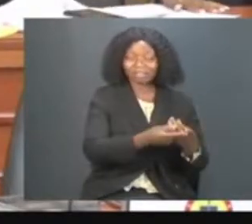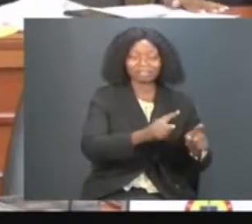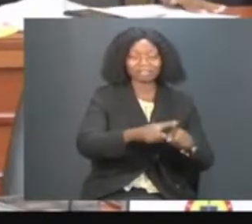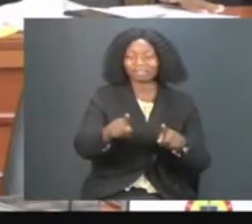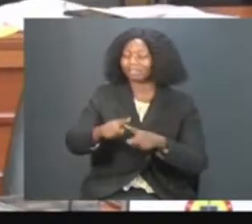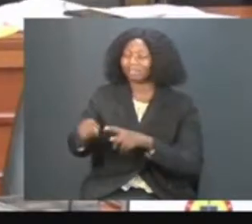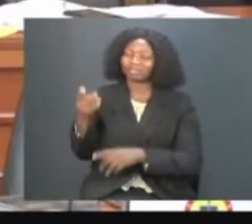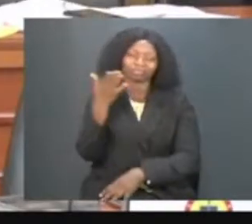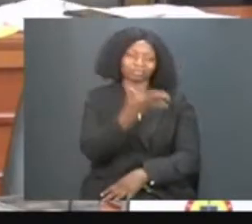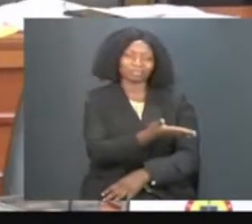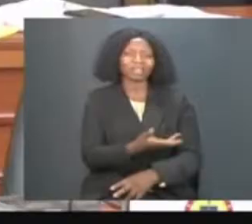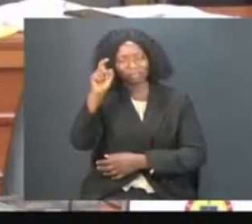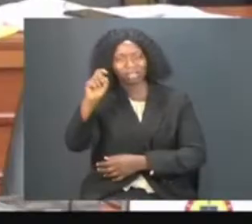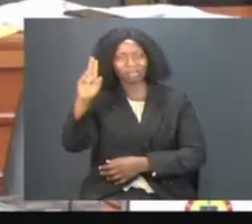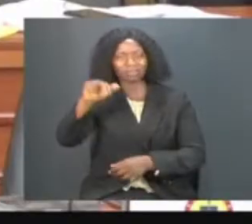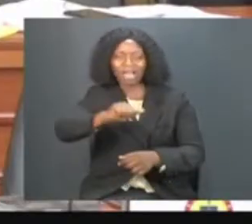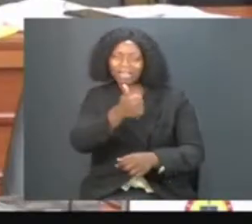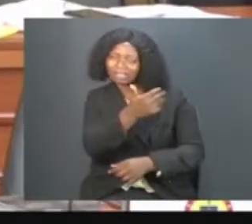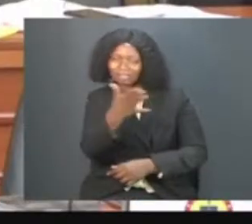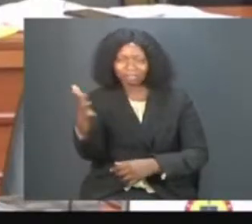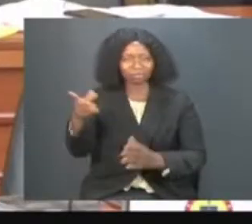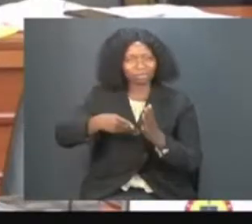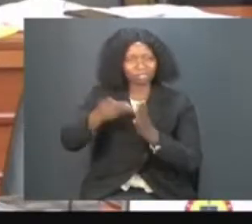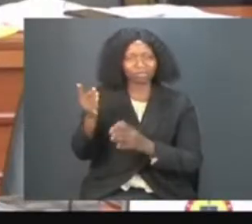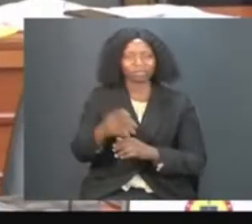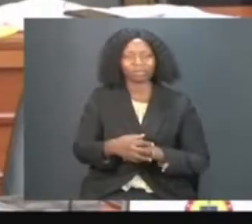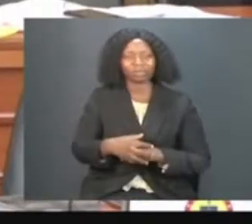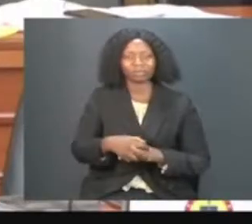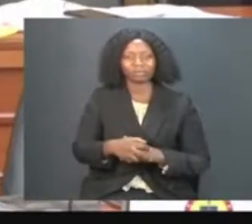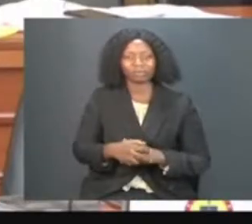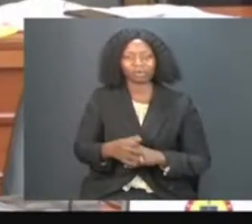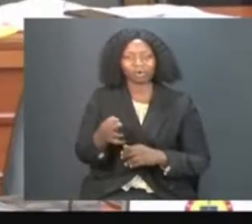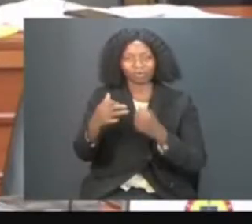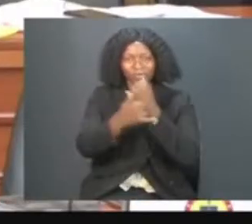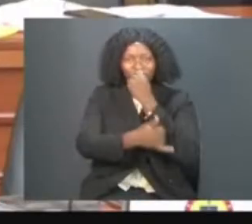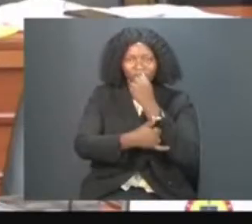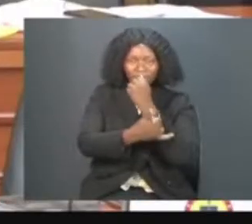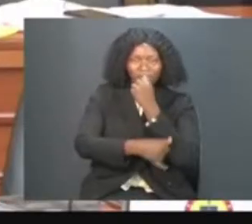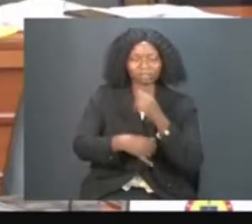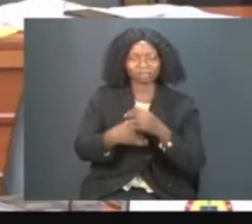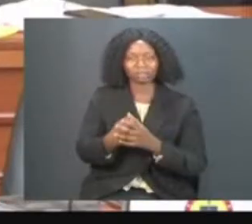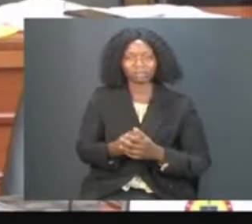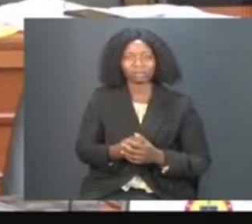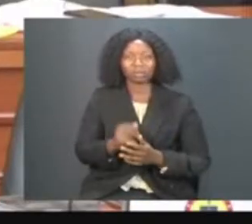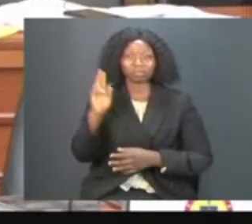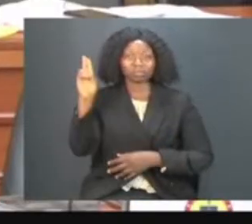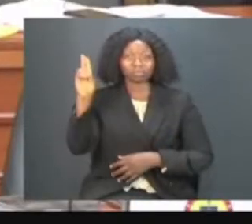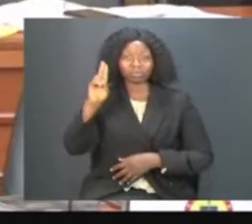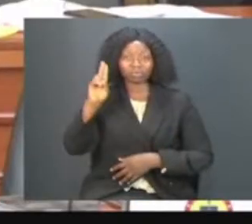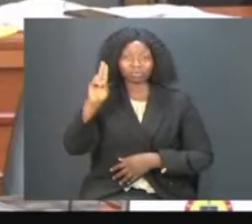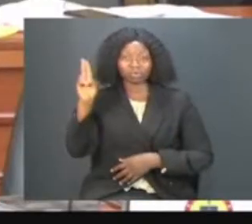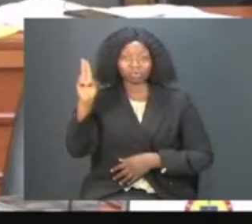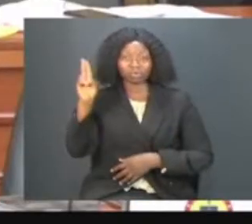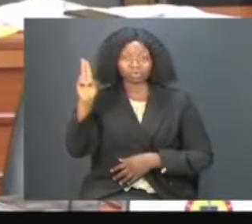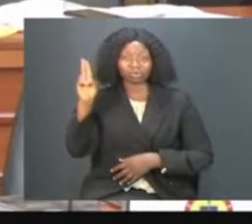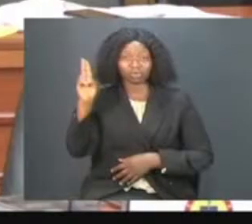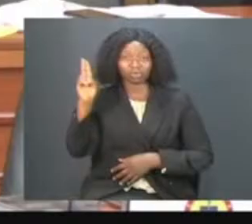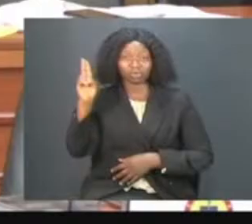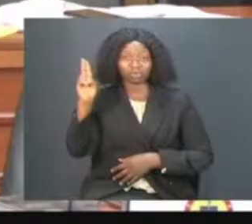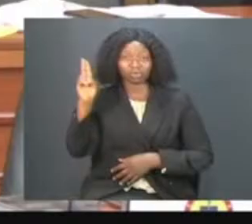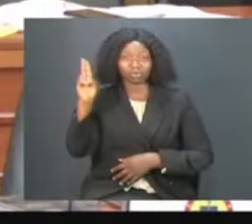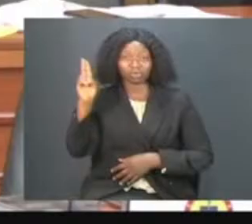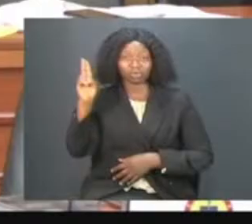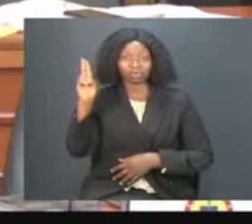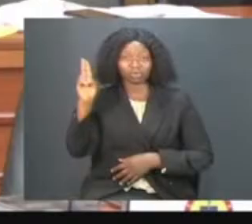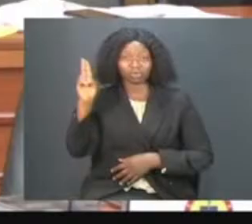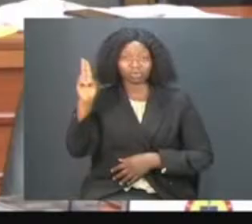a duplication role, and the developmental objectives of this country is going to be used to establish an authority,